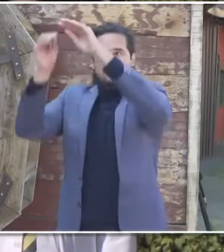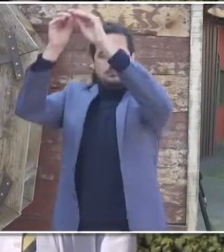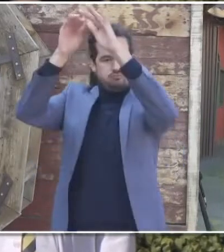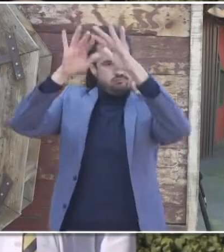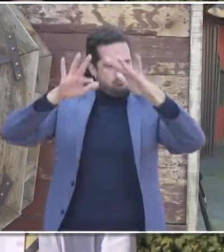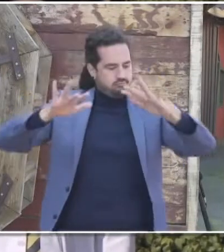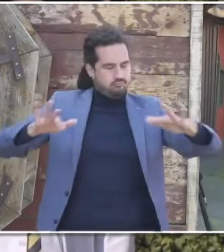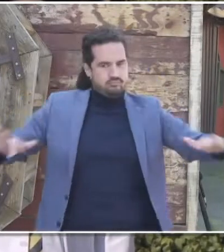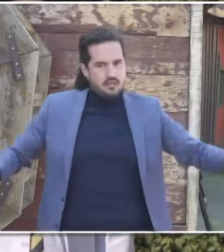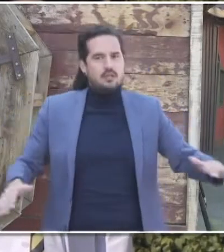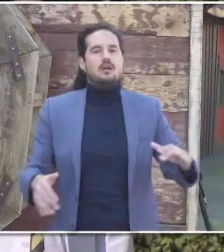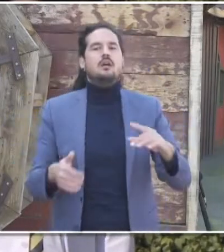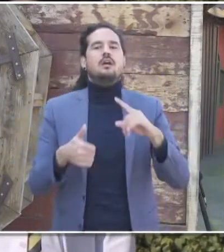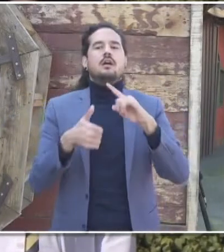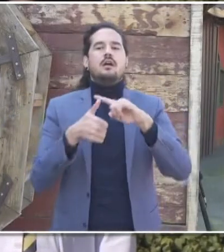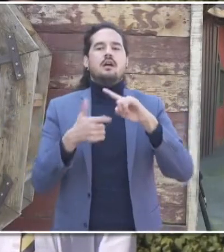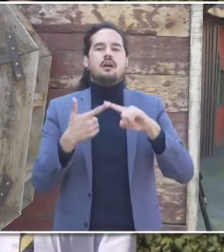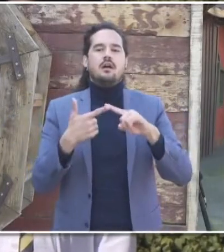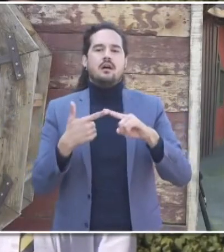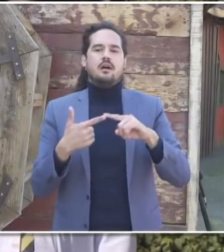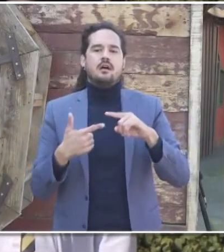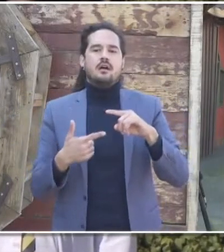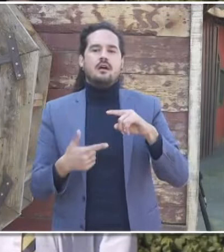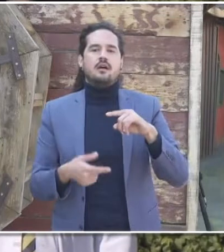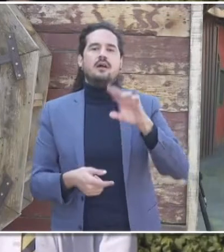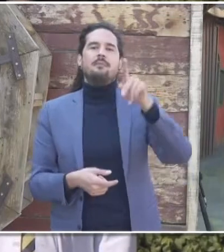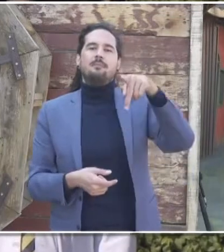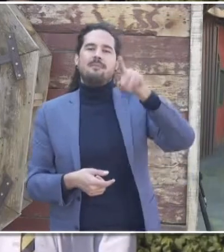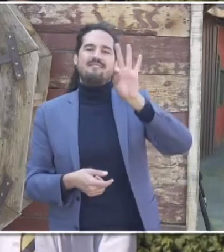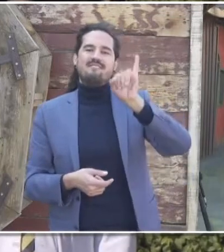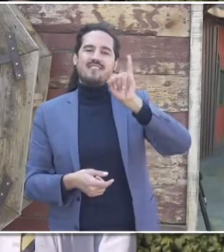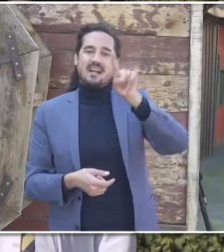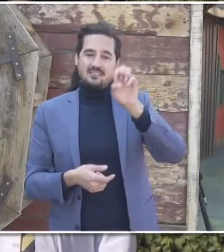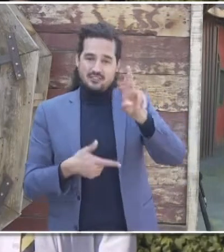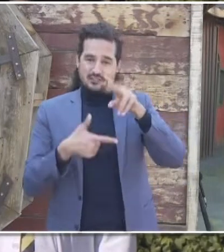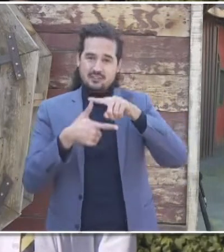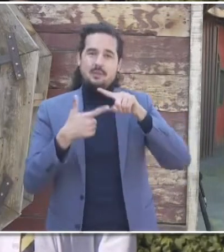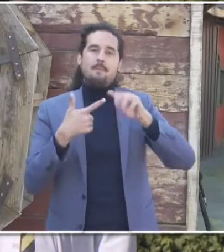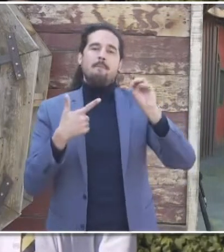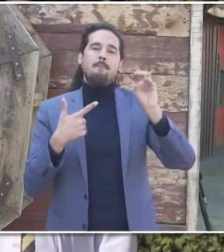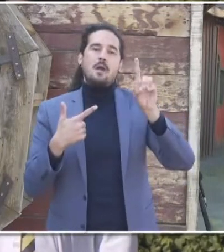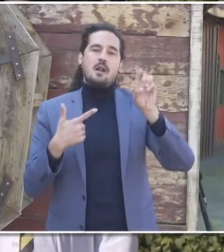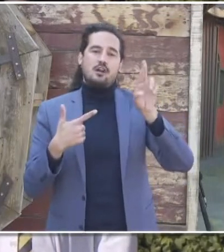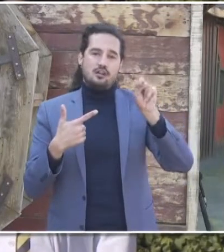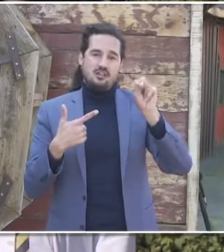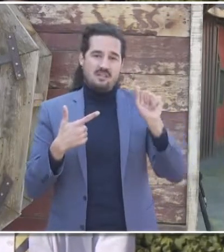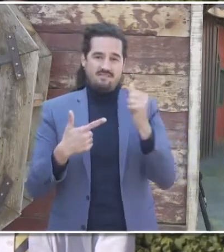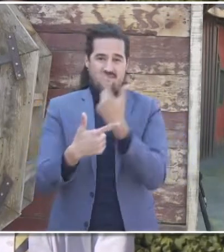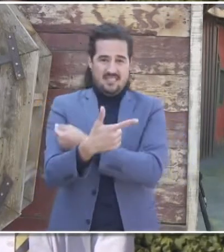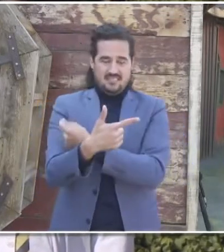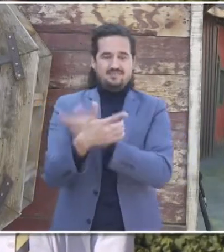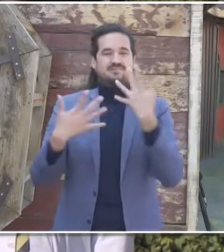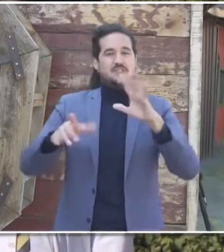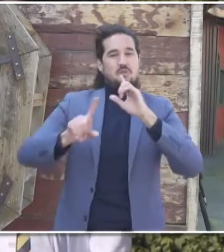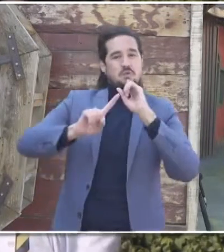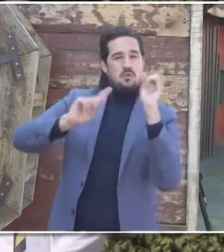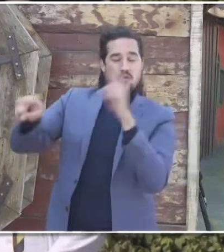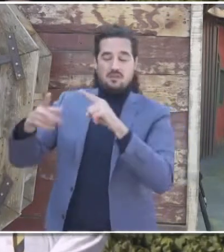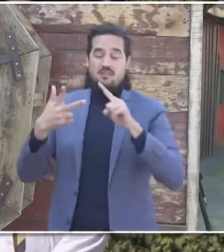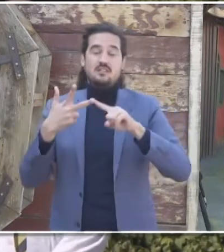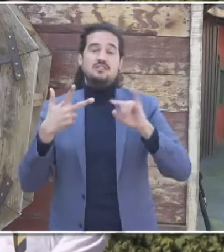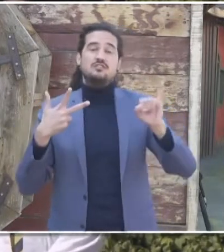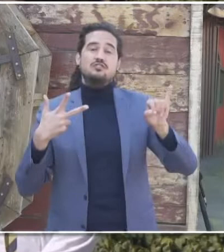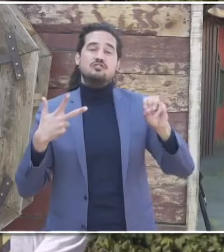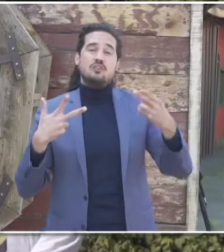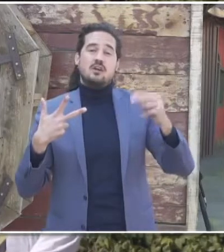the Moderna vaccine. On February 24th, Johnson & Johnson will come before the approval of the CDC